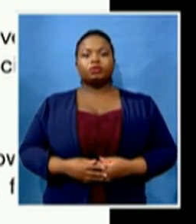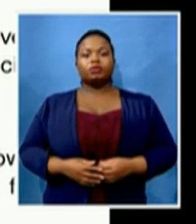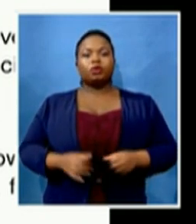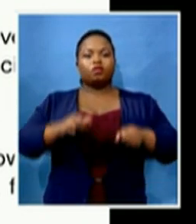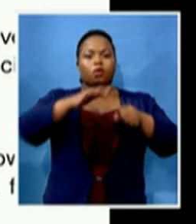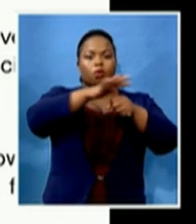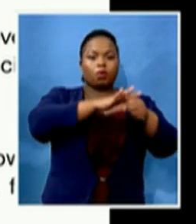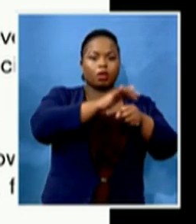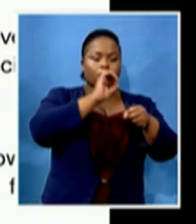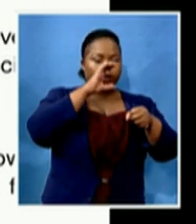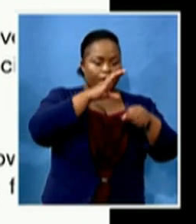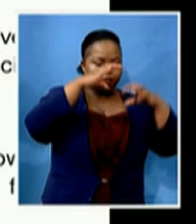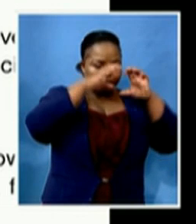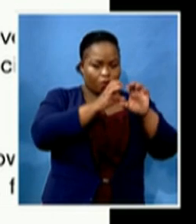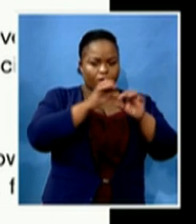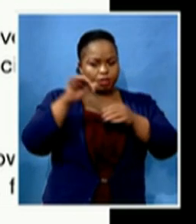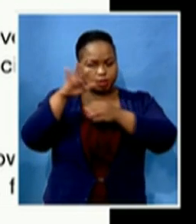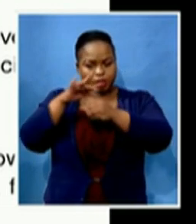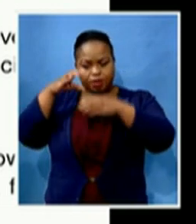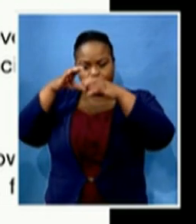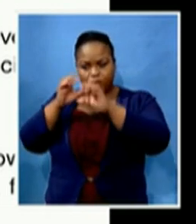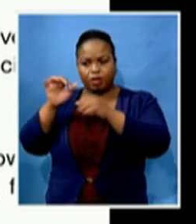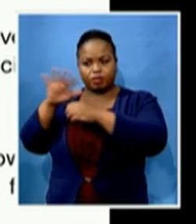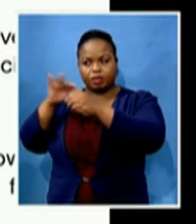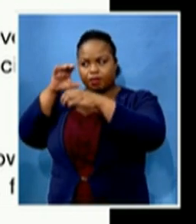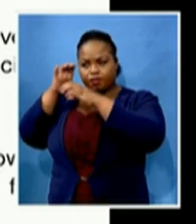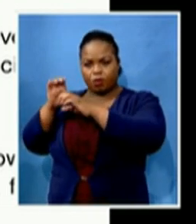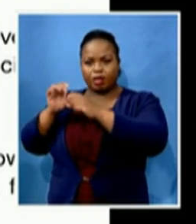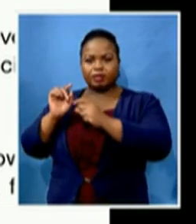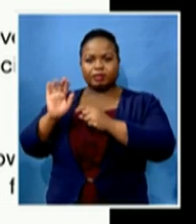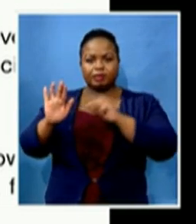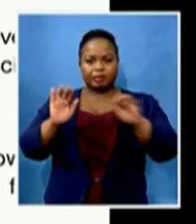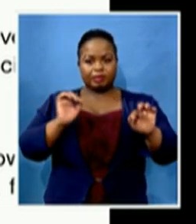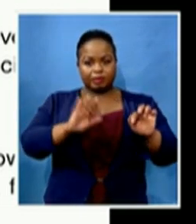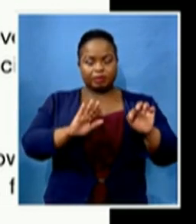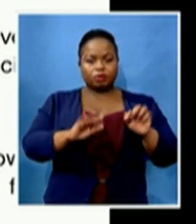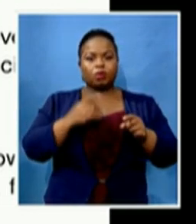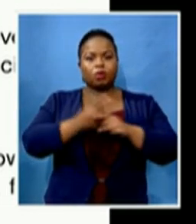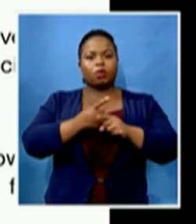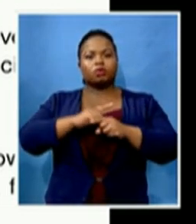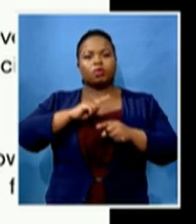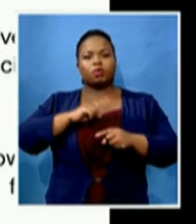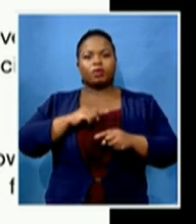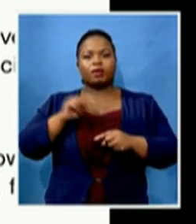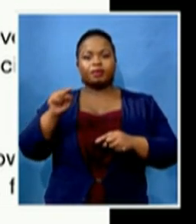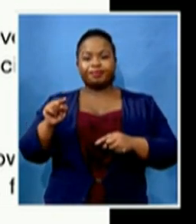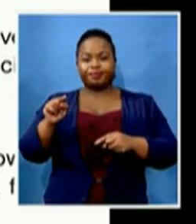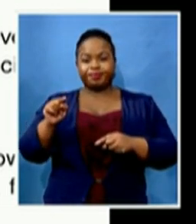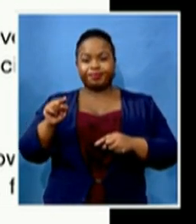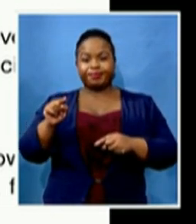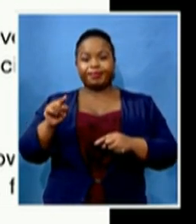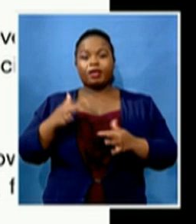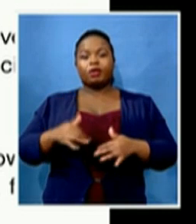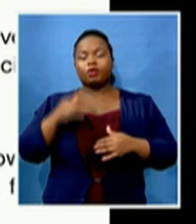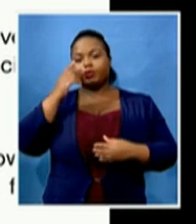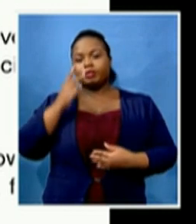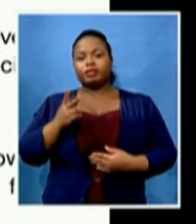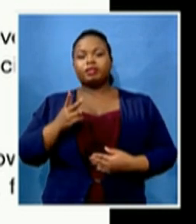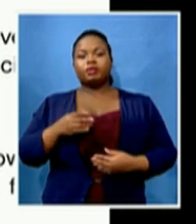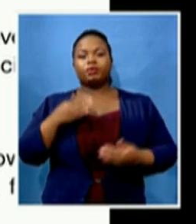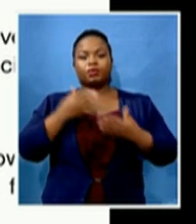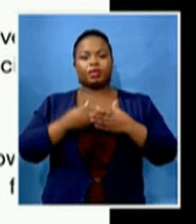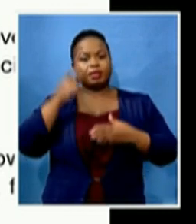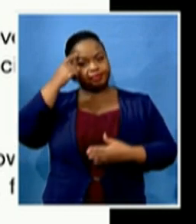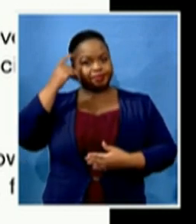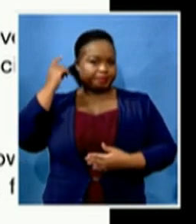very generously given us the space to play around with this. We're able to take into account local vulnerability measures